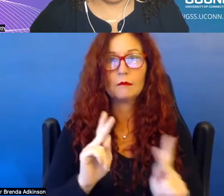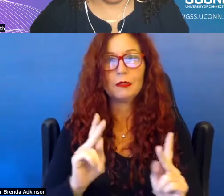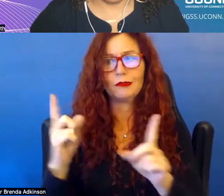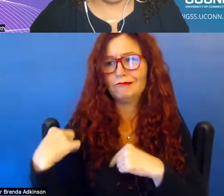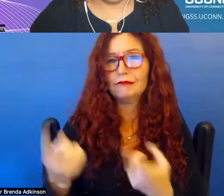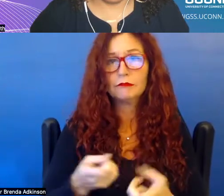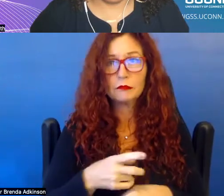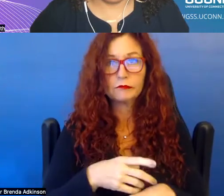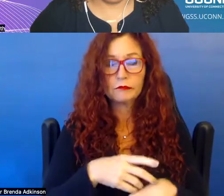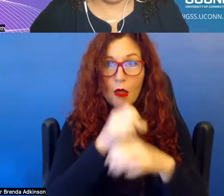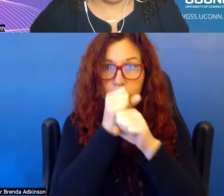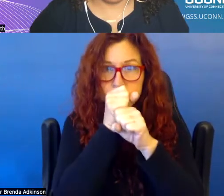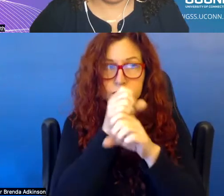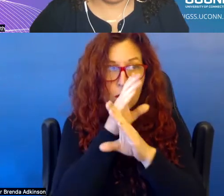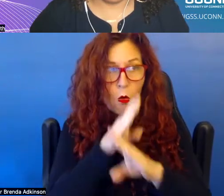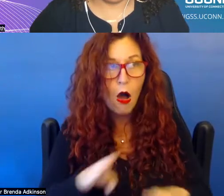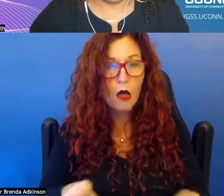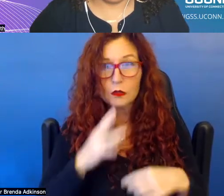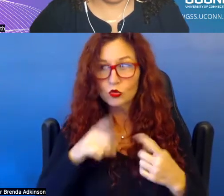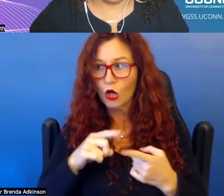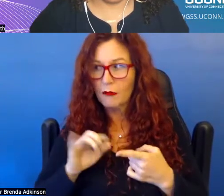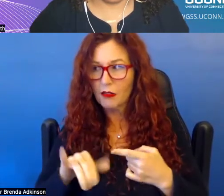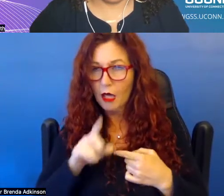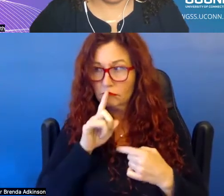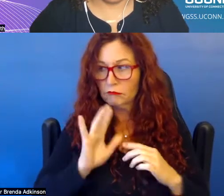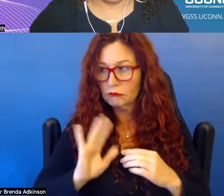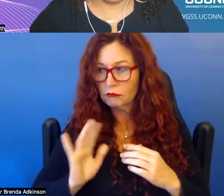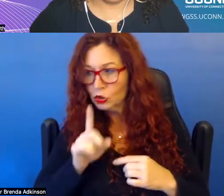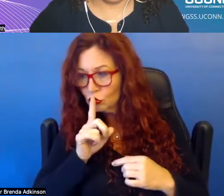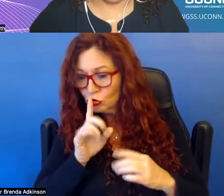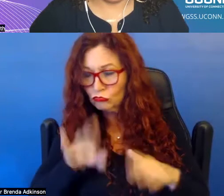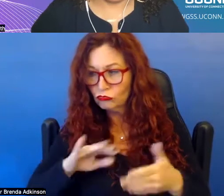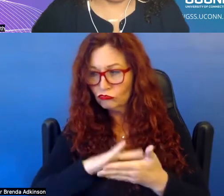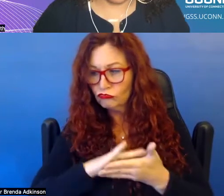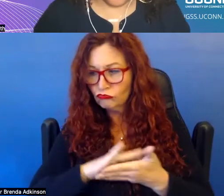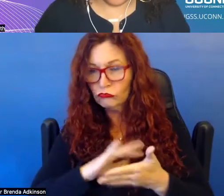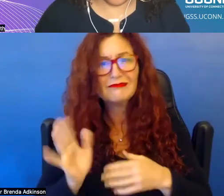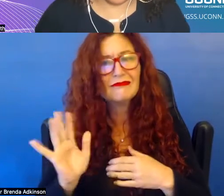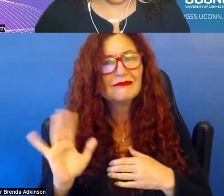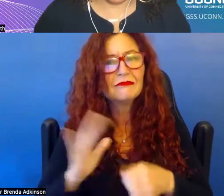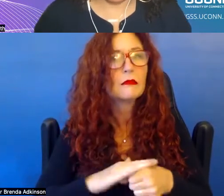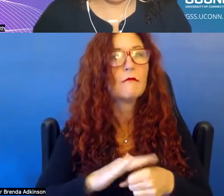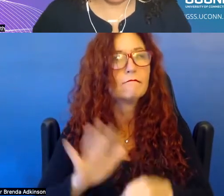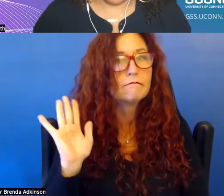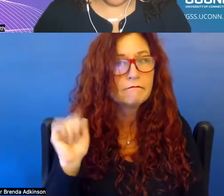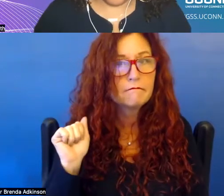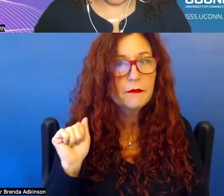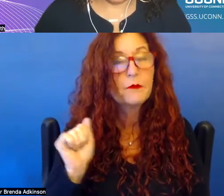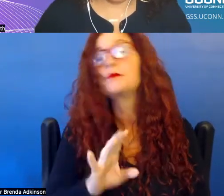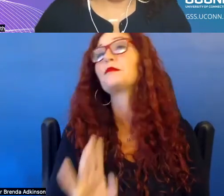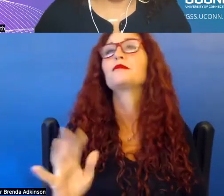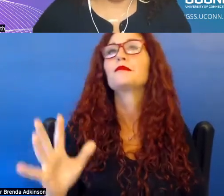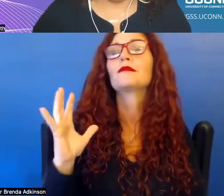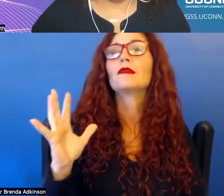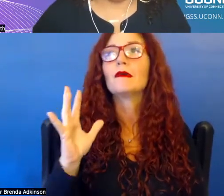how the key moment, I mean, there were lots of moments that I led up, was having the opportunity to be in South Africa to